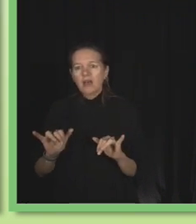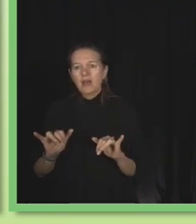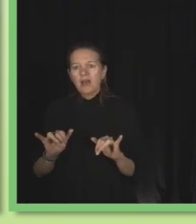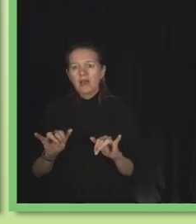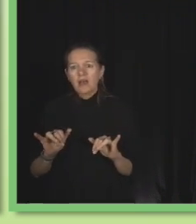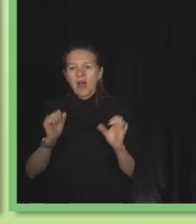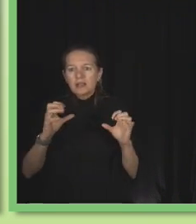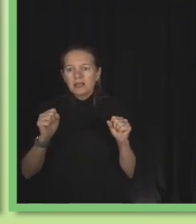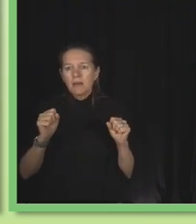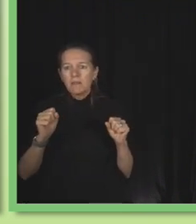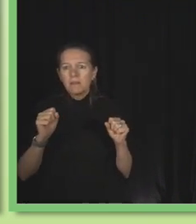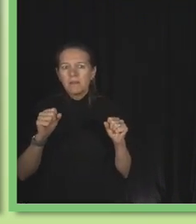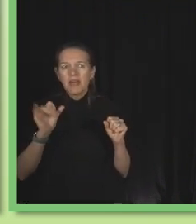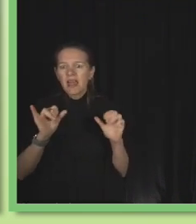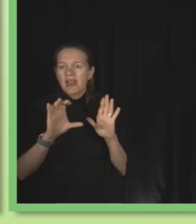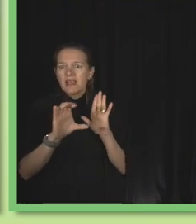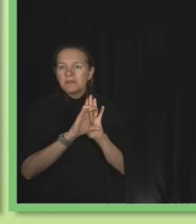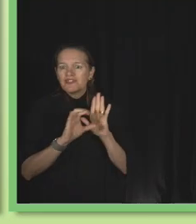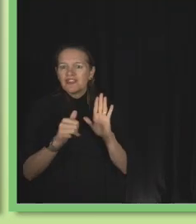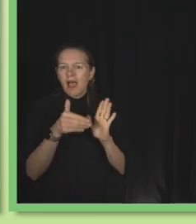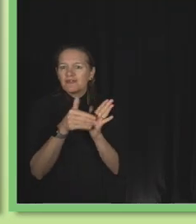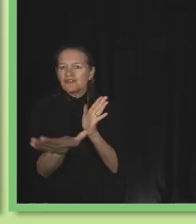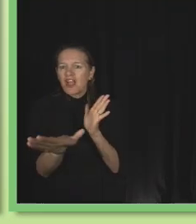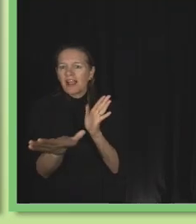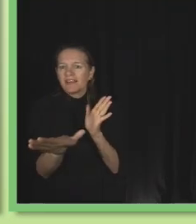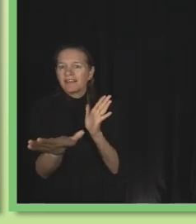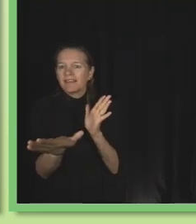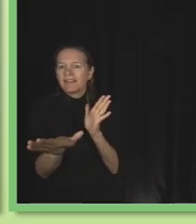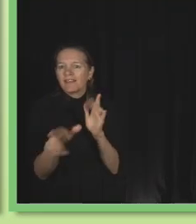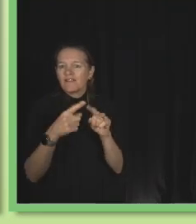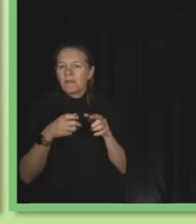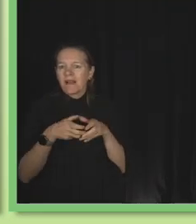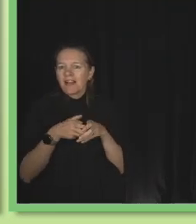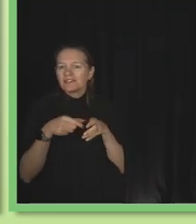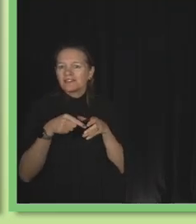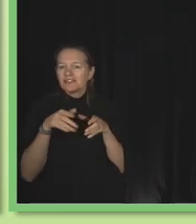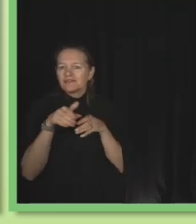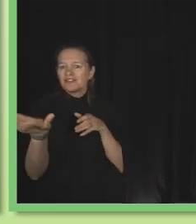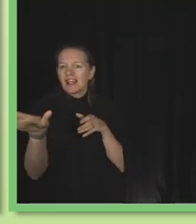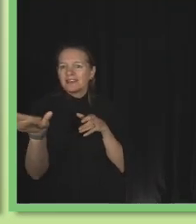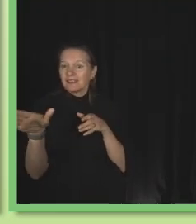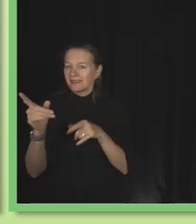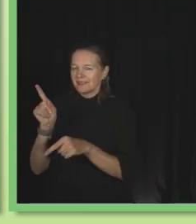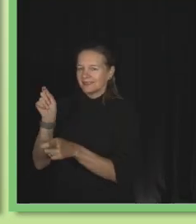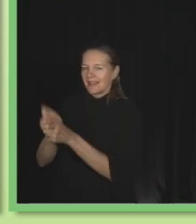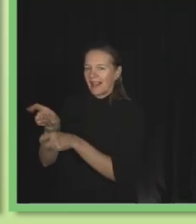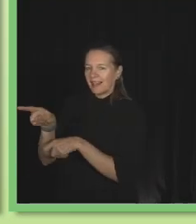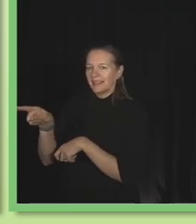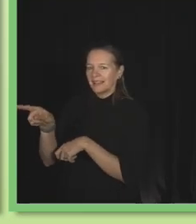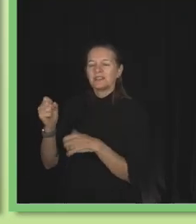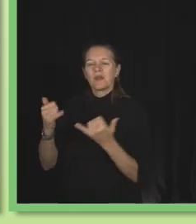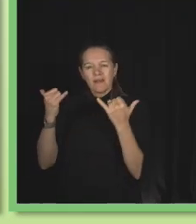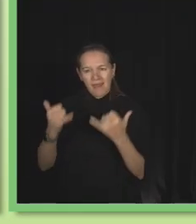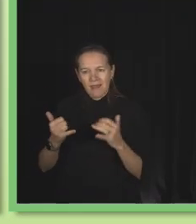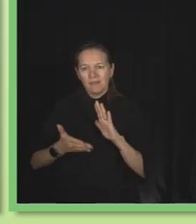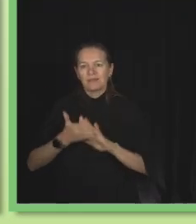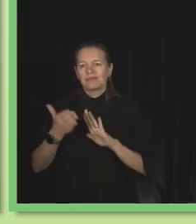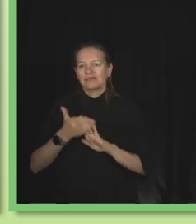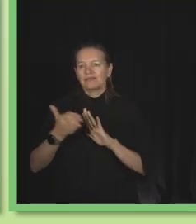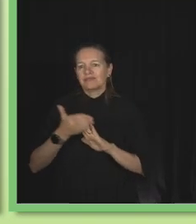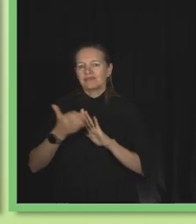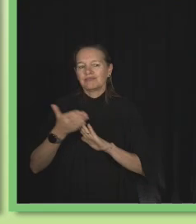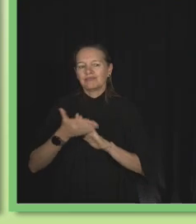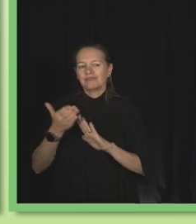Ah, awesome. The malicious image is now rejected from the cluster. Exactly. Now let's run the image with the spiced up SLSA image.